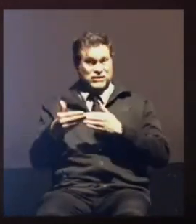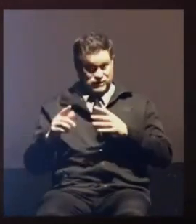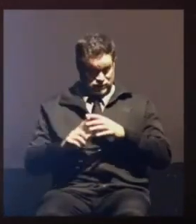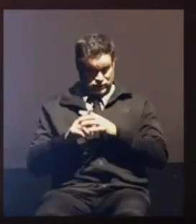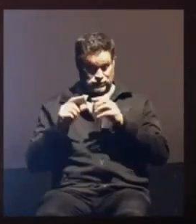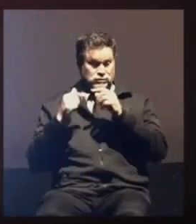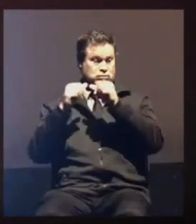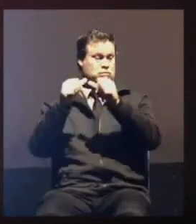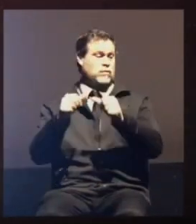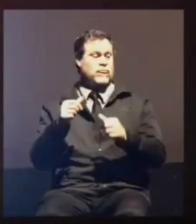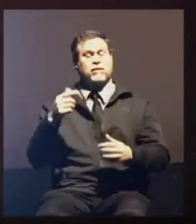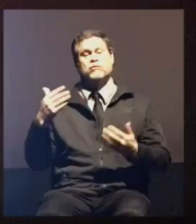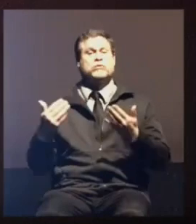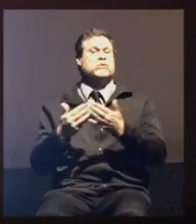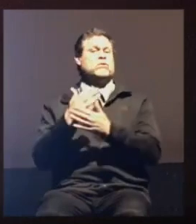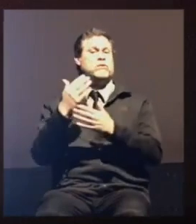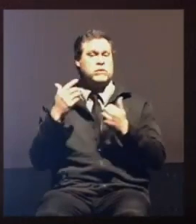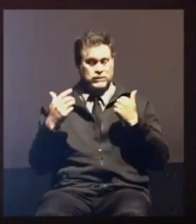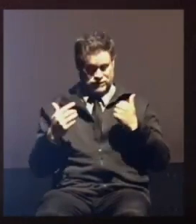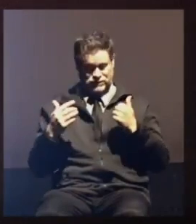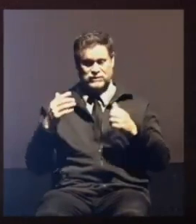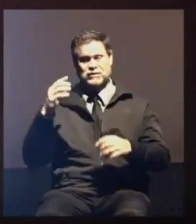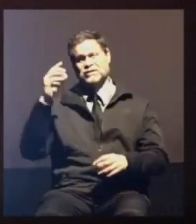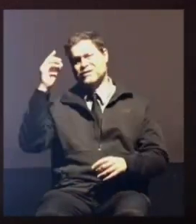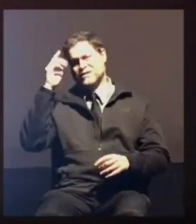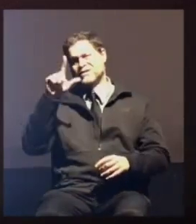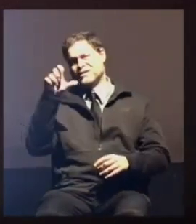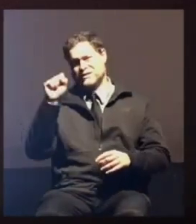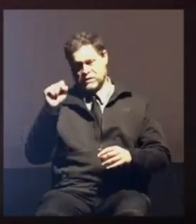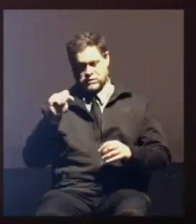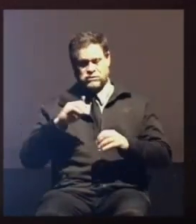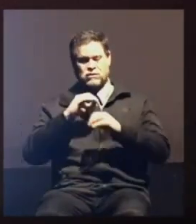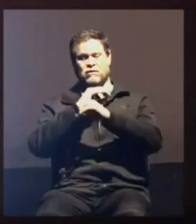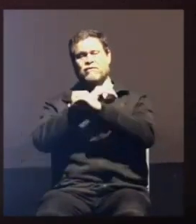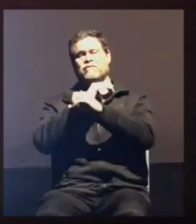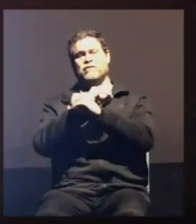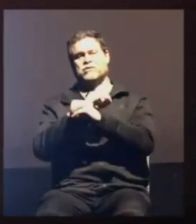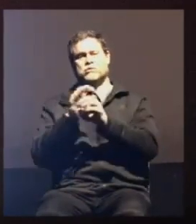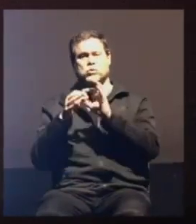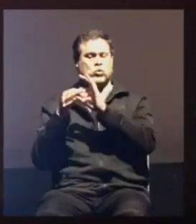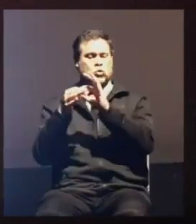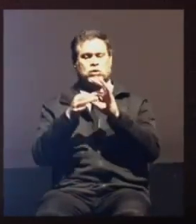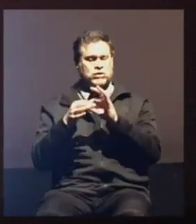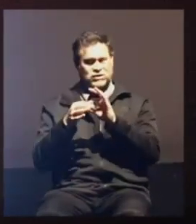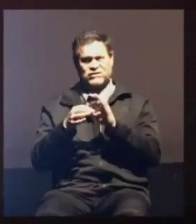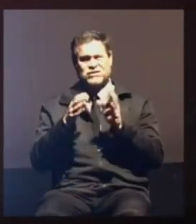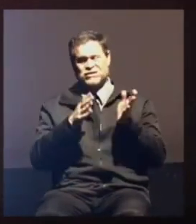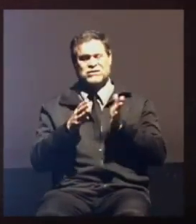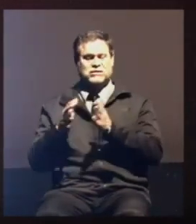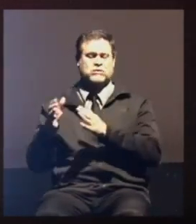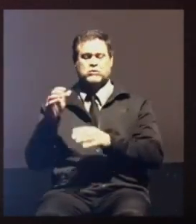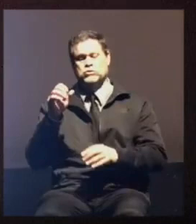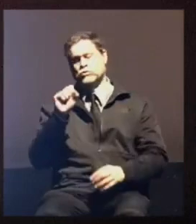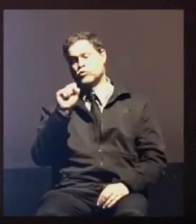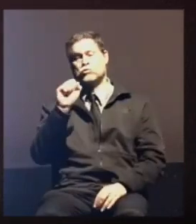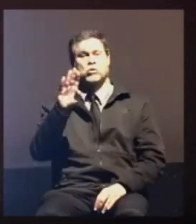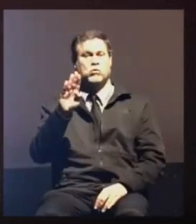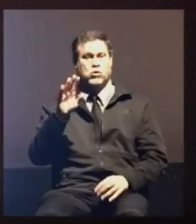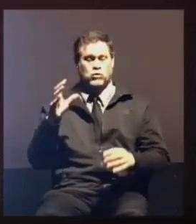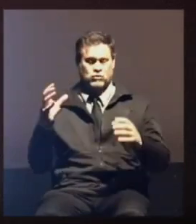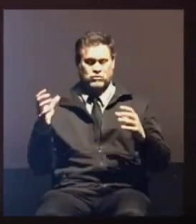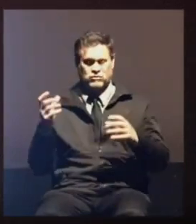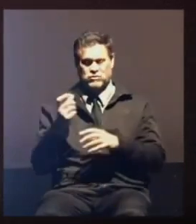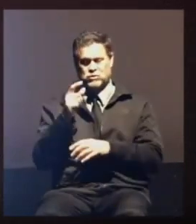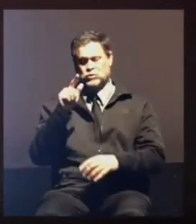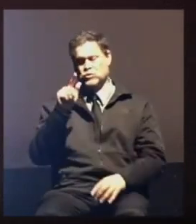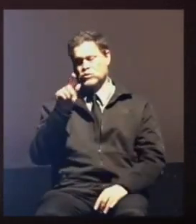NFL for nearly 30 years. He became the Dallas Cowboys offensive coordinator during their consecutive Super Bowl victories in Super Bowl